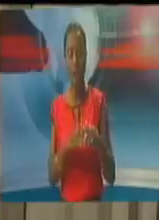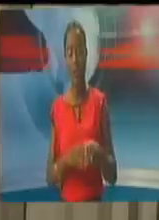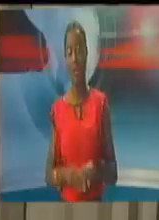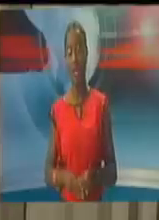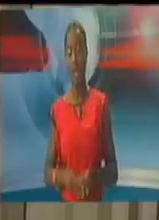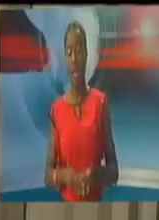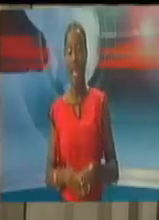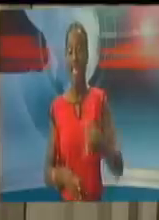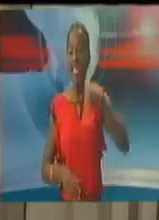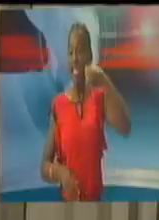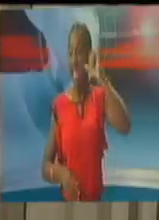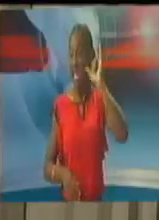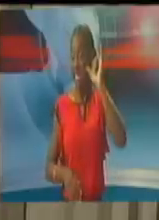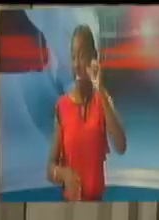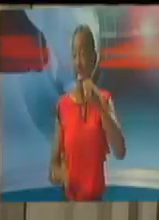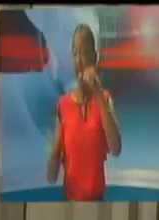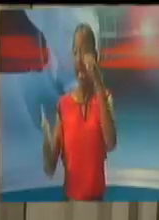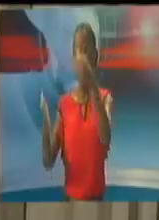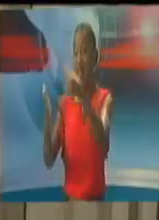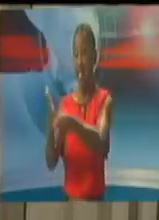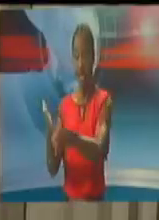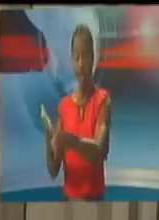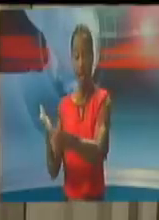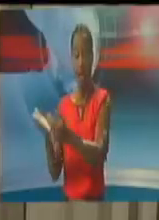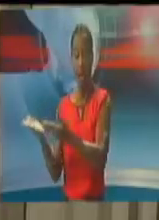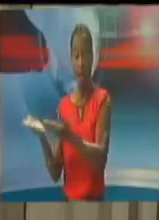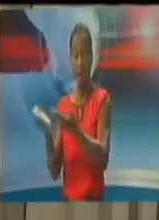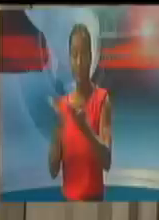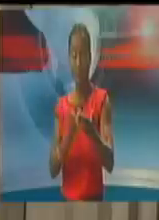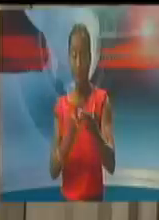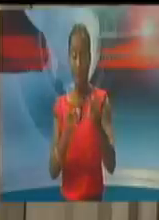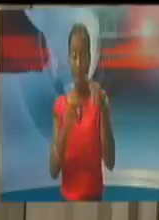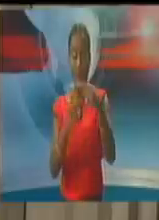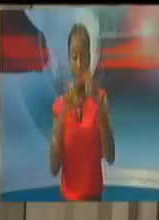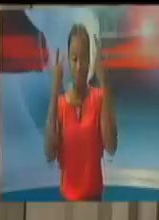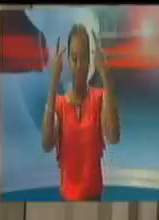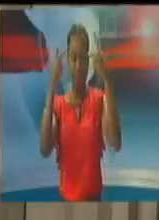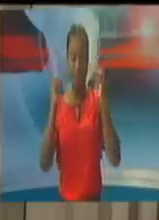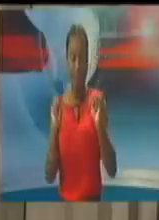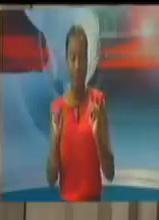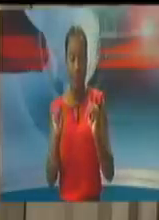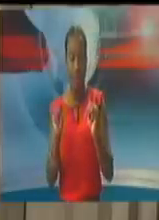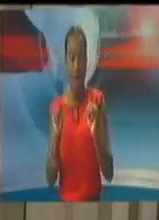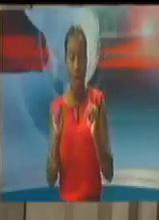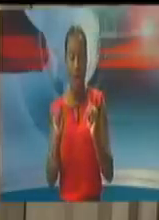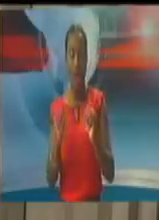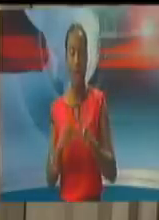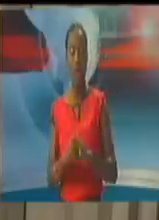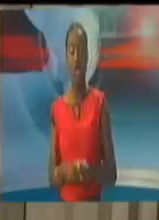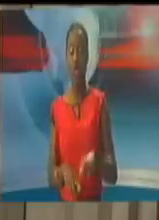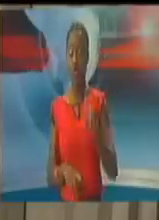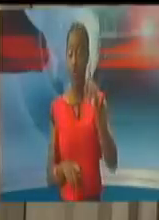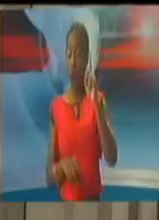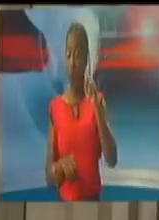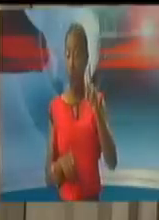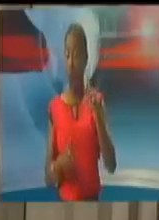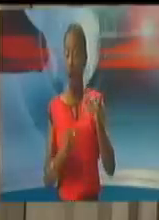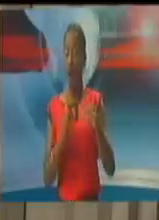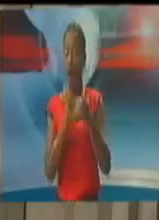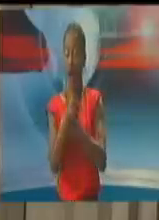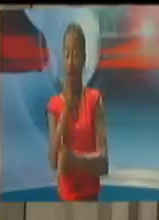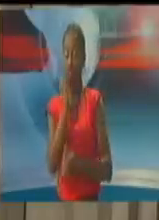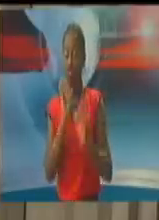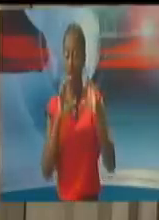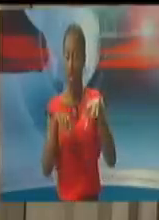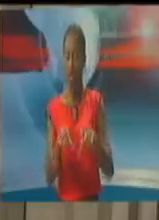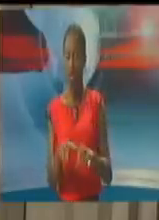sent by the Minister of Foreign Affairs to make just this point to one of our CARICOM neighbors. And I'm just going to read